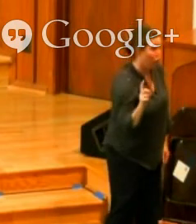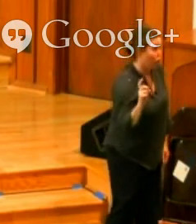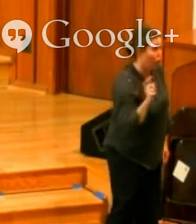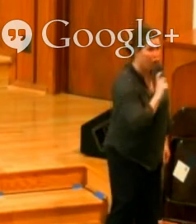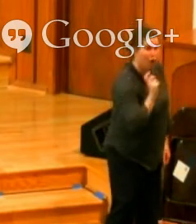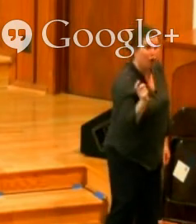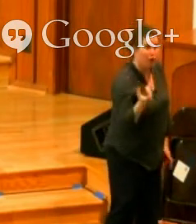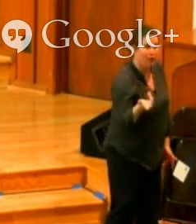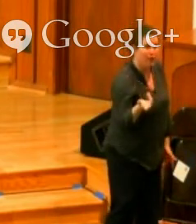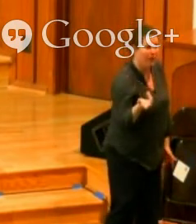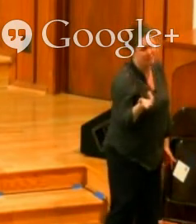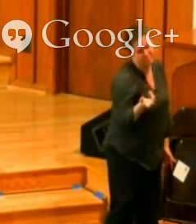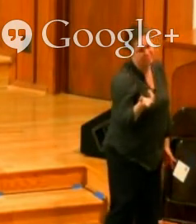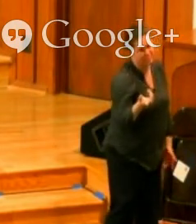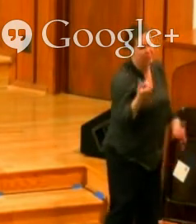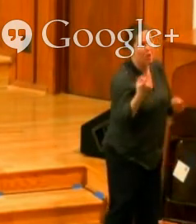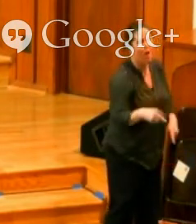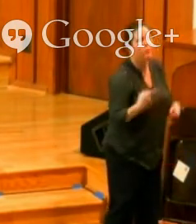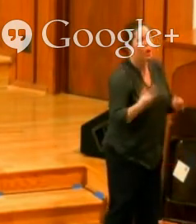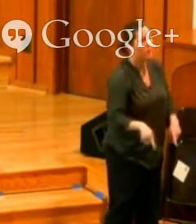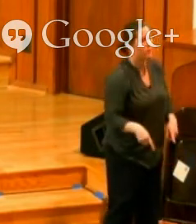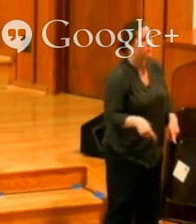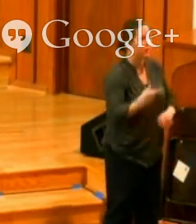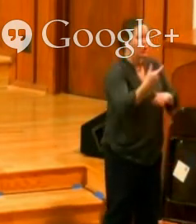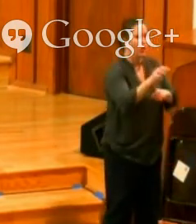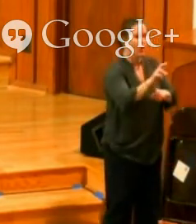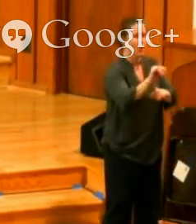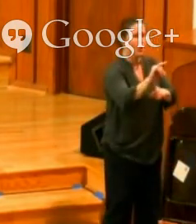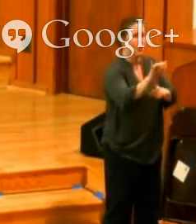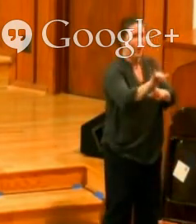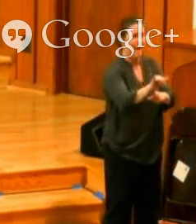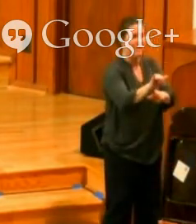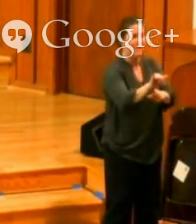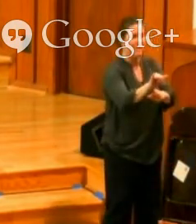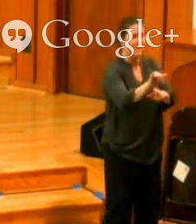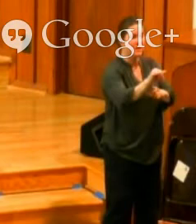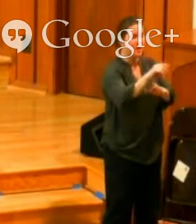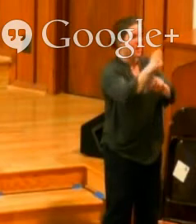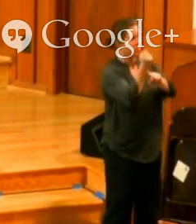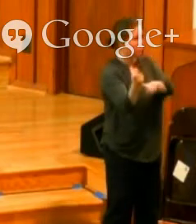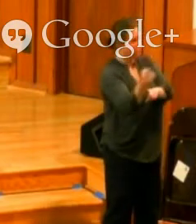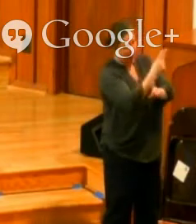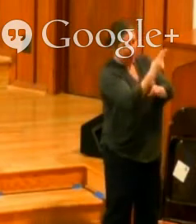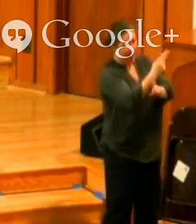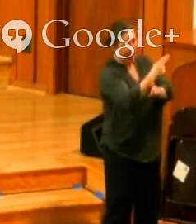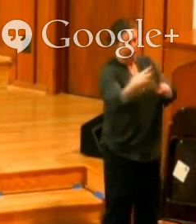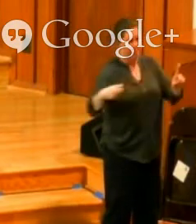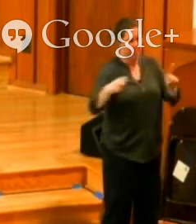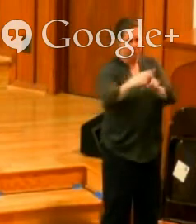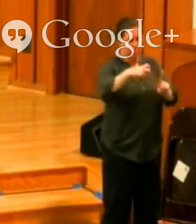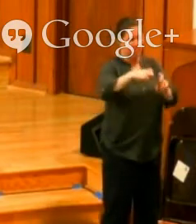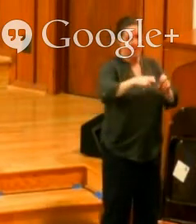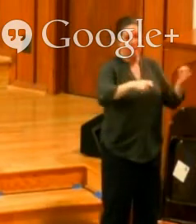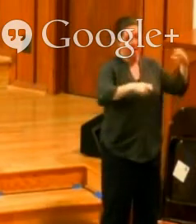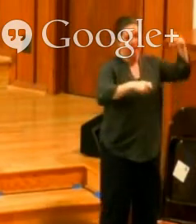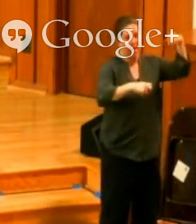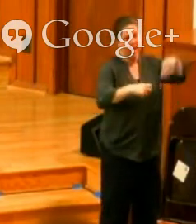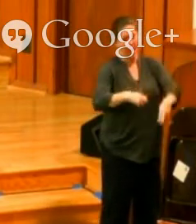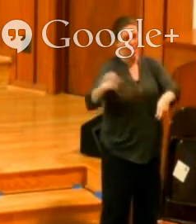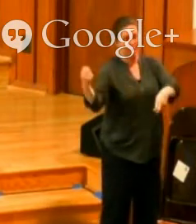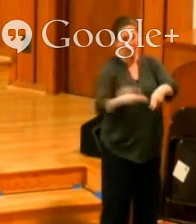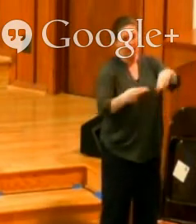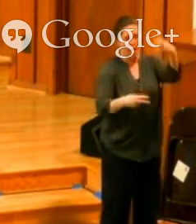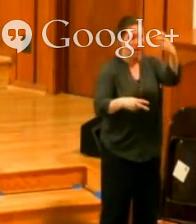What's going to happen, friends? Gravity is going to bring me down and probably kill me.